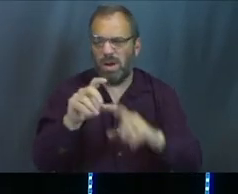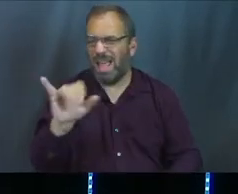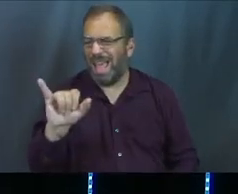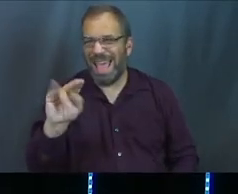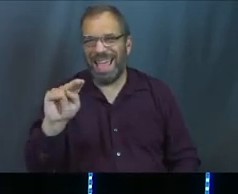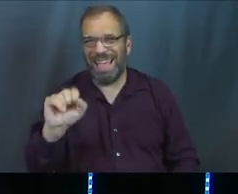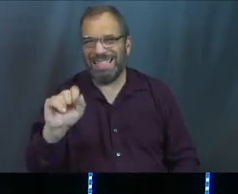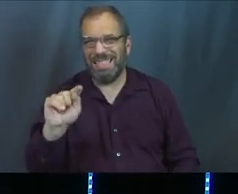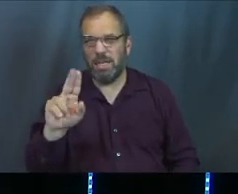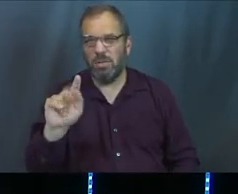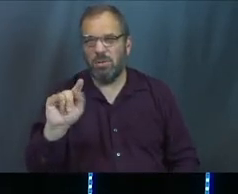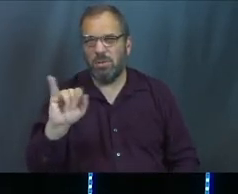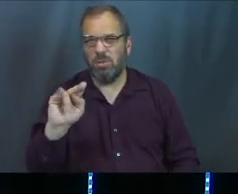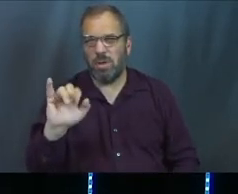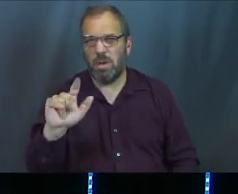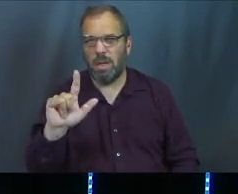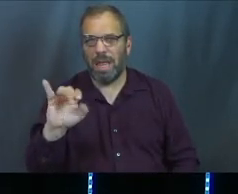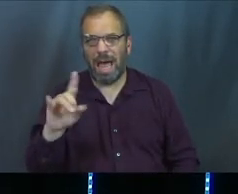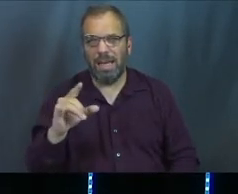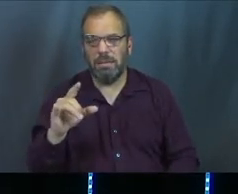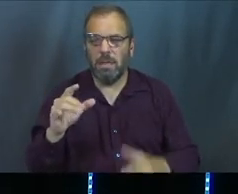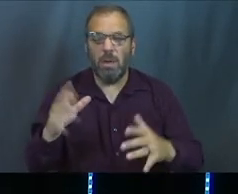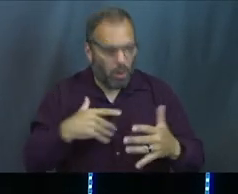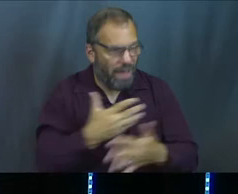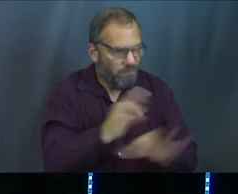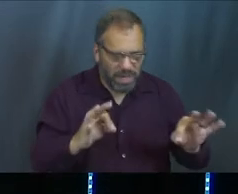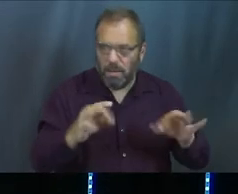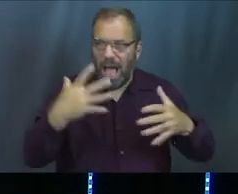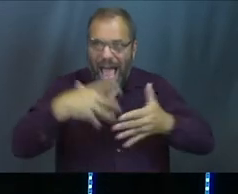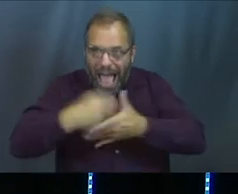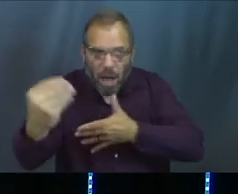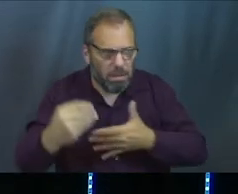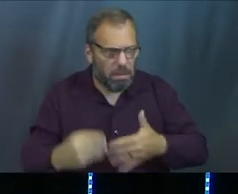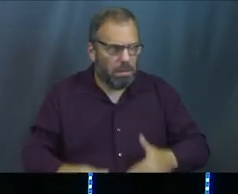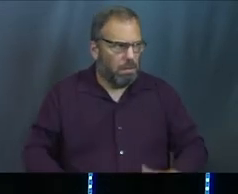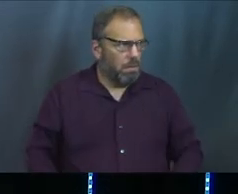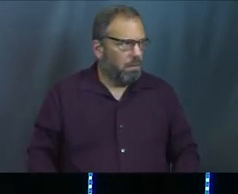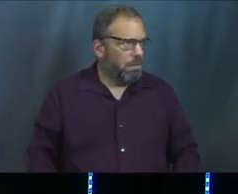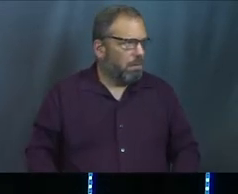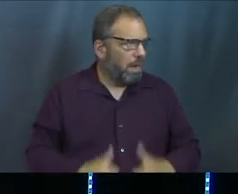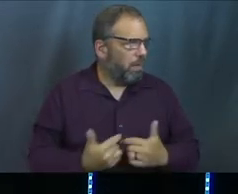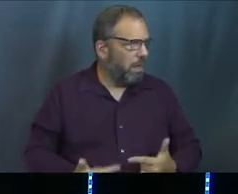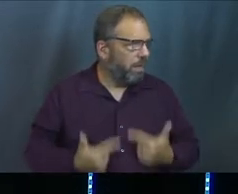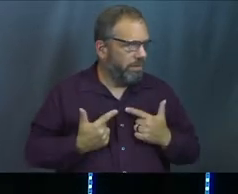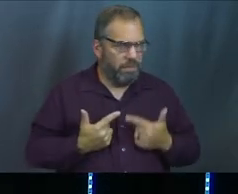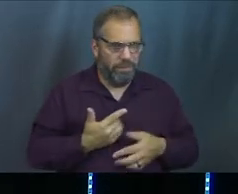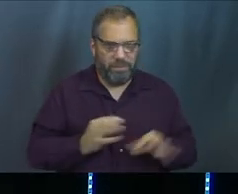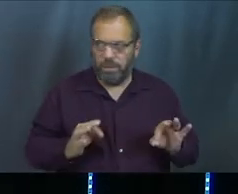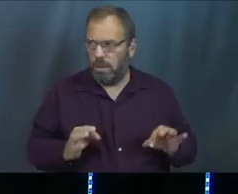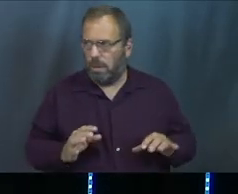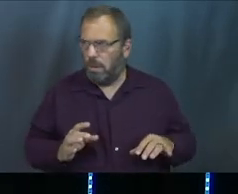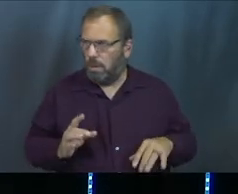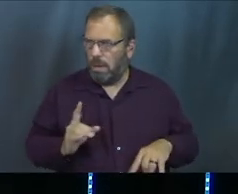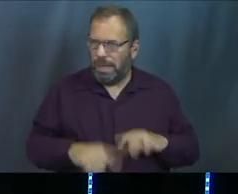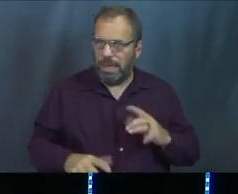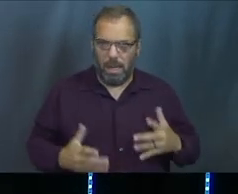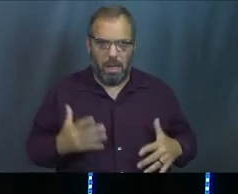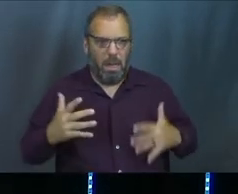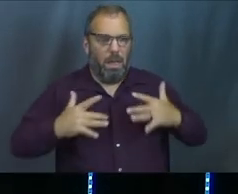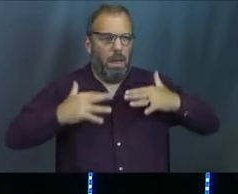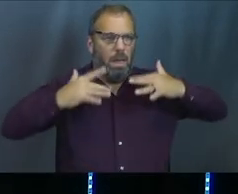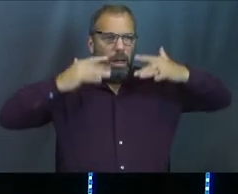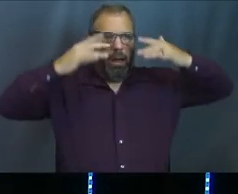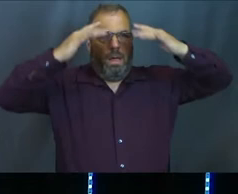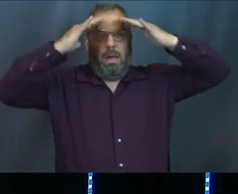these guys in there. They've been here for so long. They're like, hey, all right, we get our freedom now. They're out finally. They're like, I don't know how to live life. I can't handle this. This is too much. It's